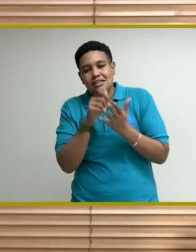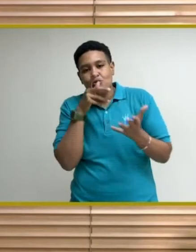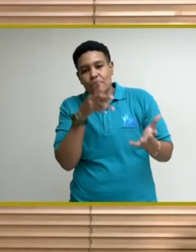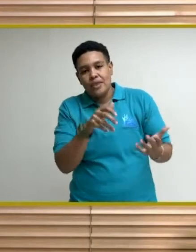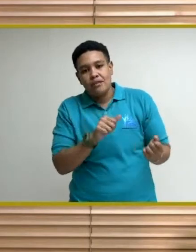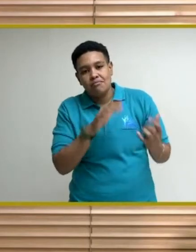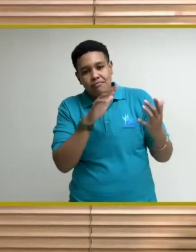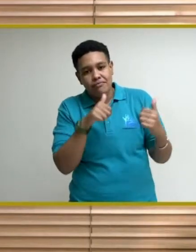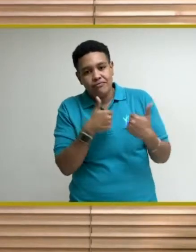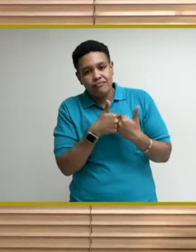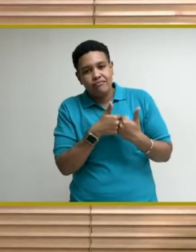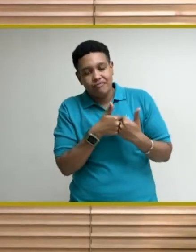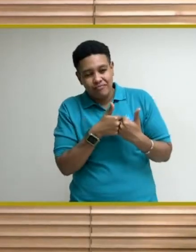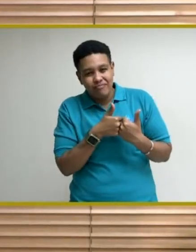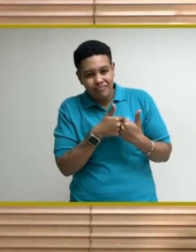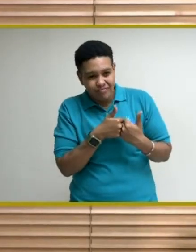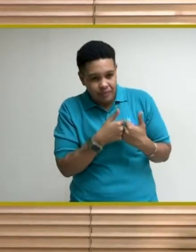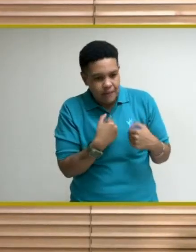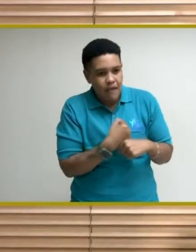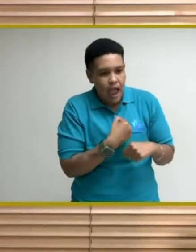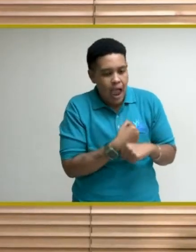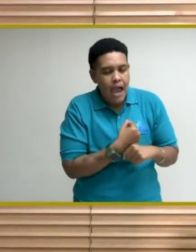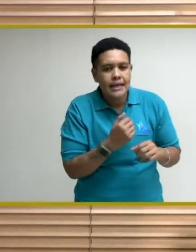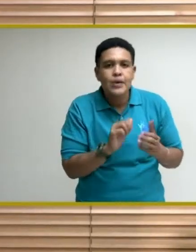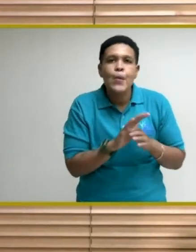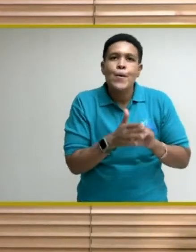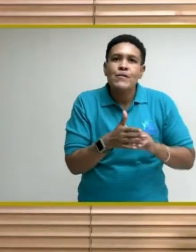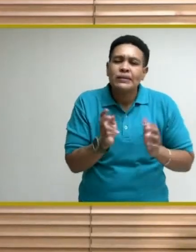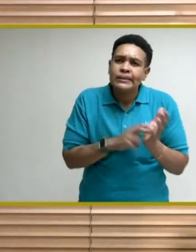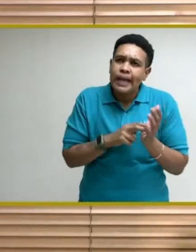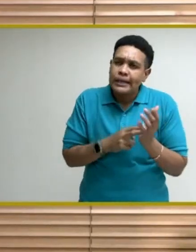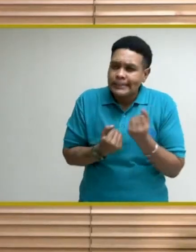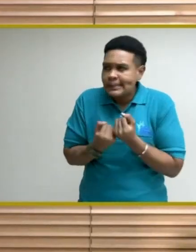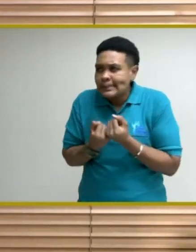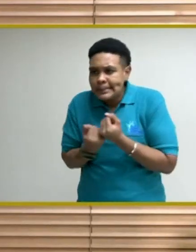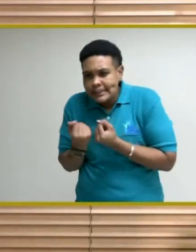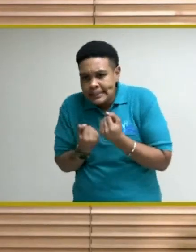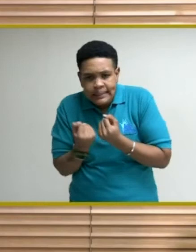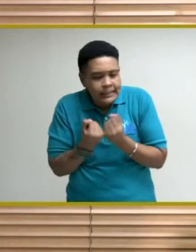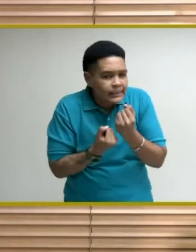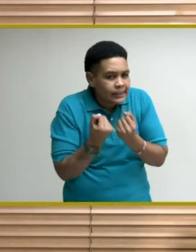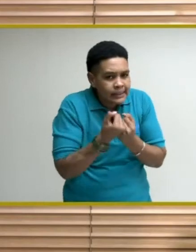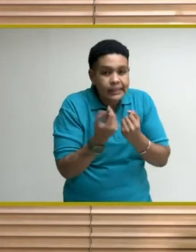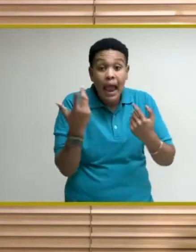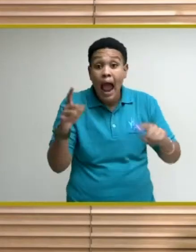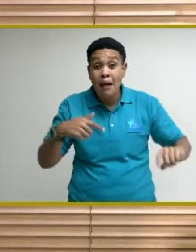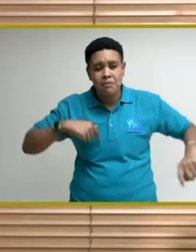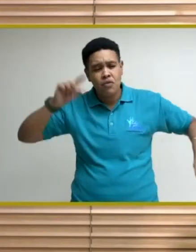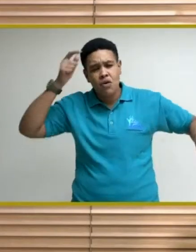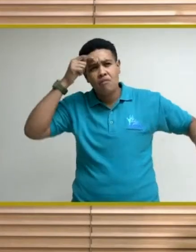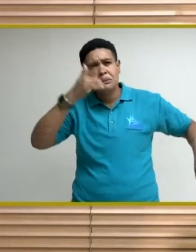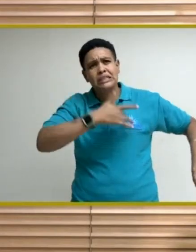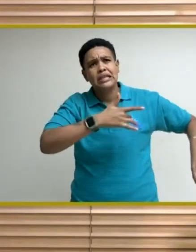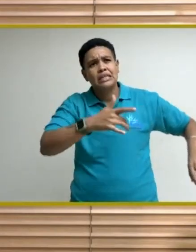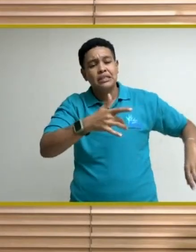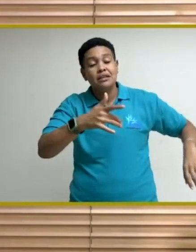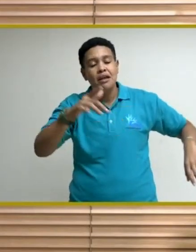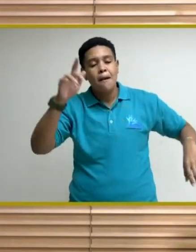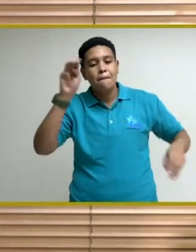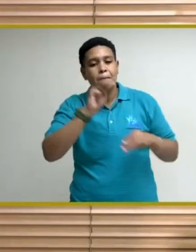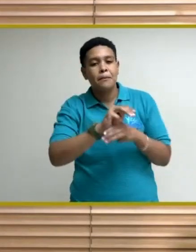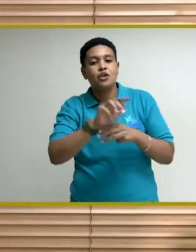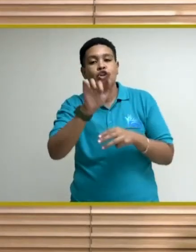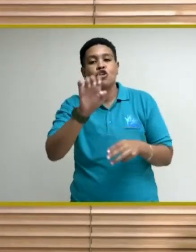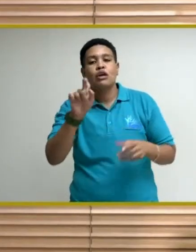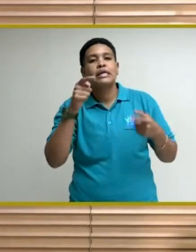fight. And I think the government is sensitive to that. We're appreciative of that. And I think Minister Grange's announcement in